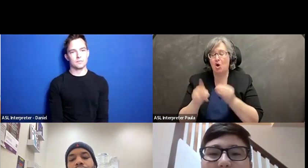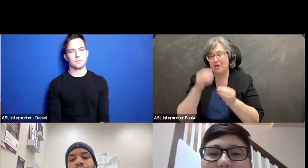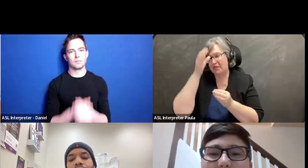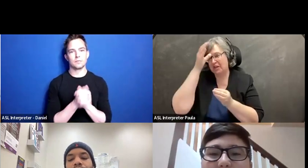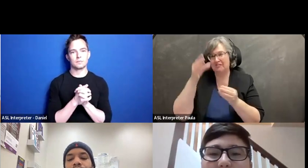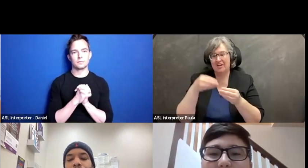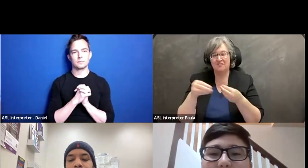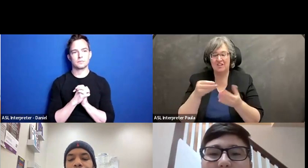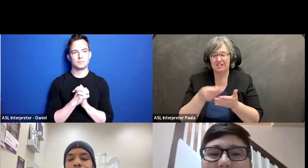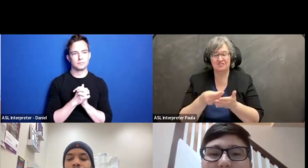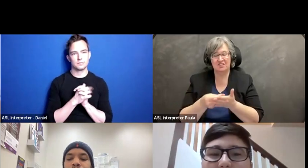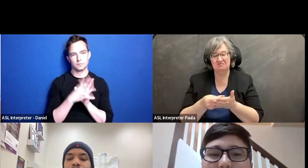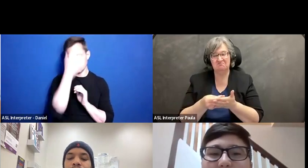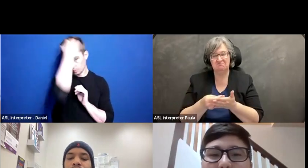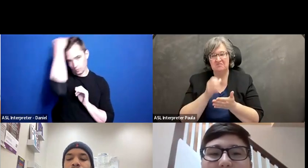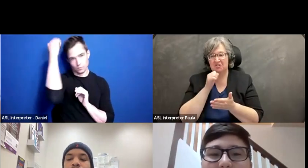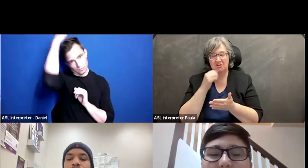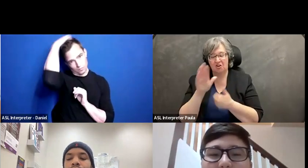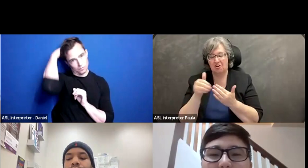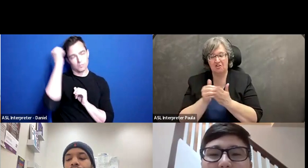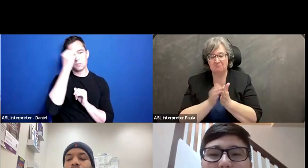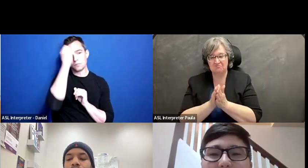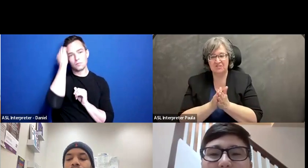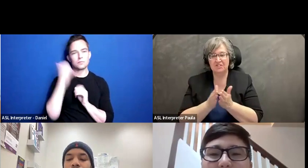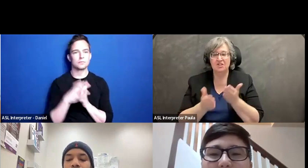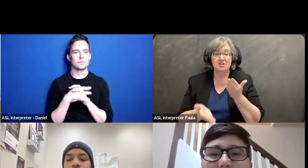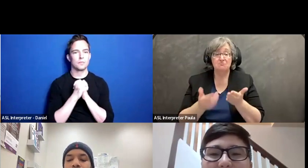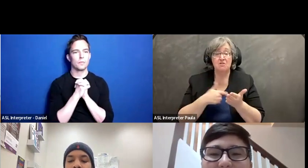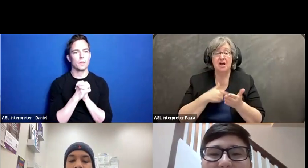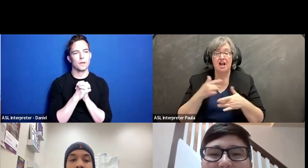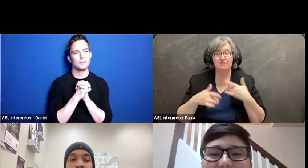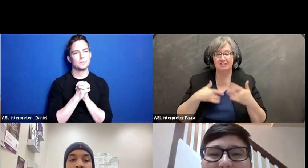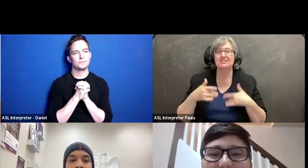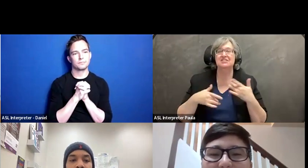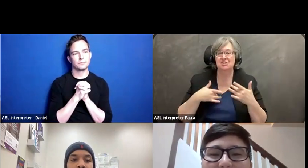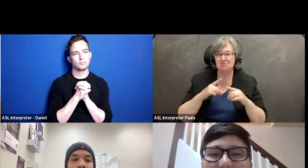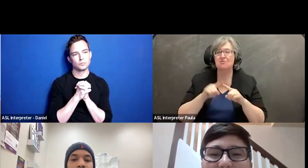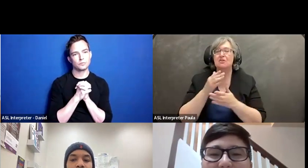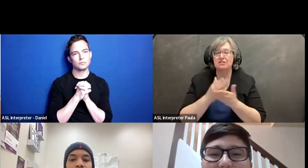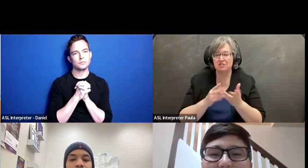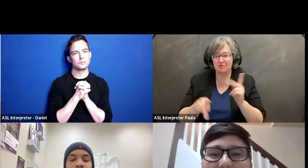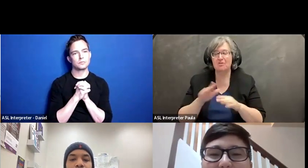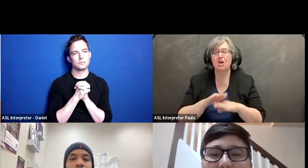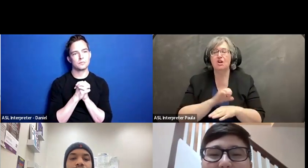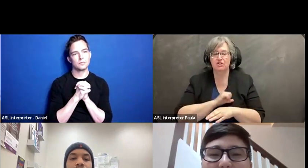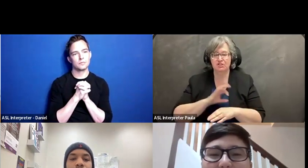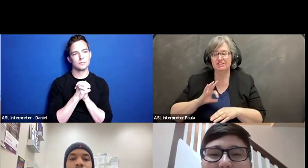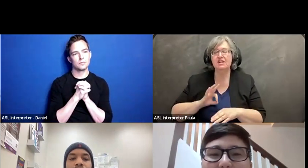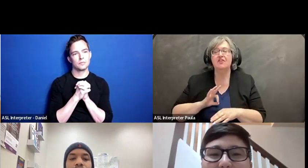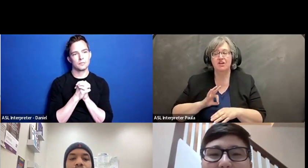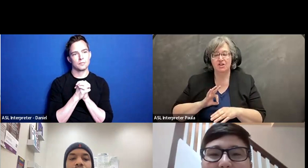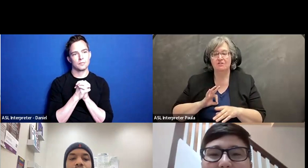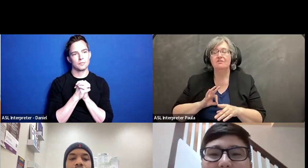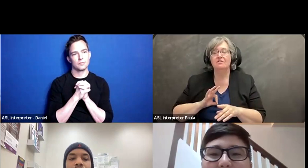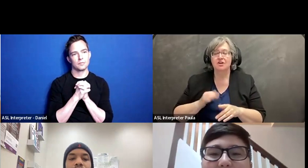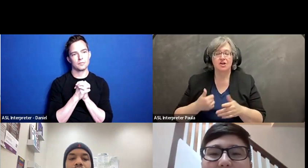of flex funding. I might have been excited about it, but there were people on staff that we had to,